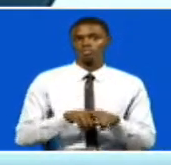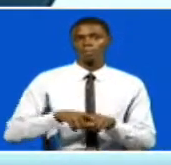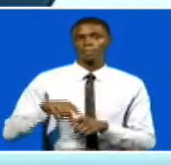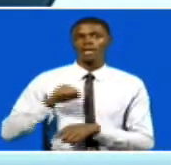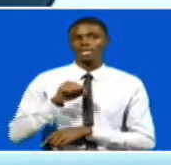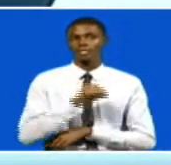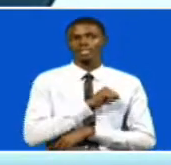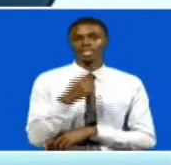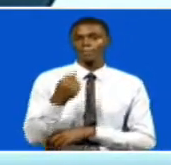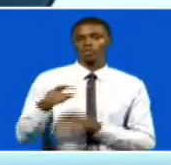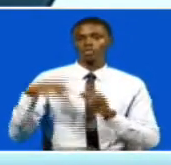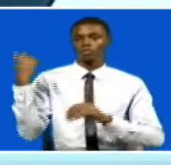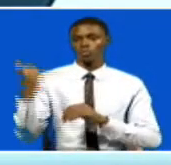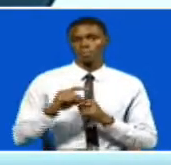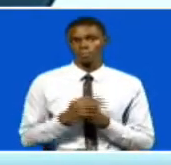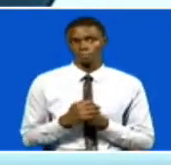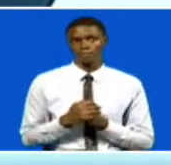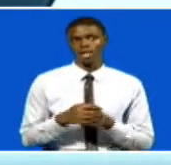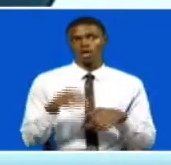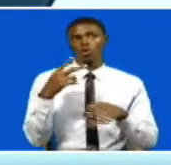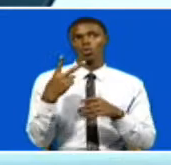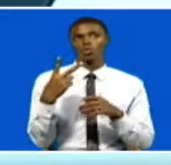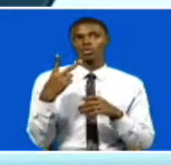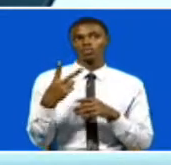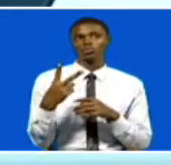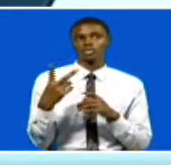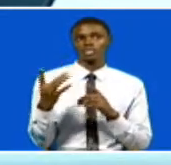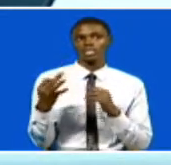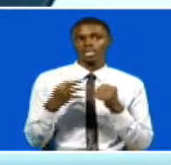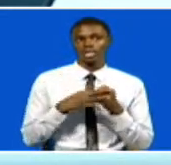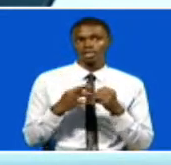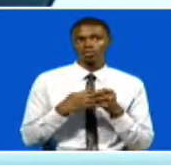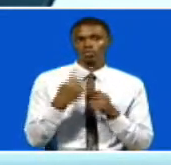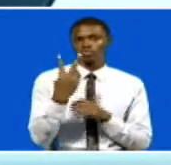Whip, with the matter pending hearing on the 28th of February to confirm compliance with